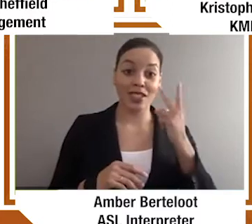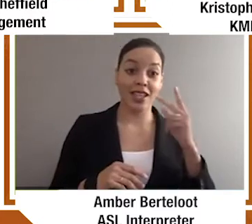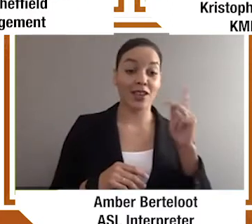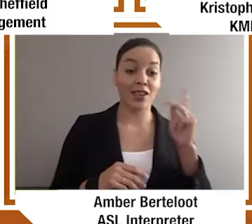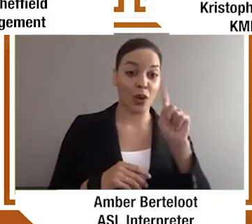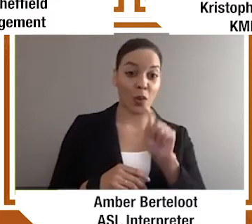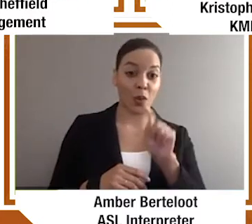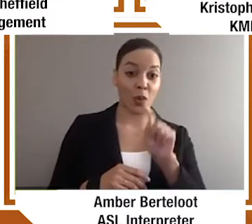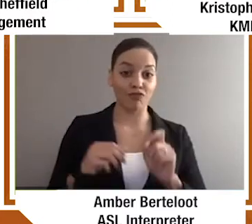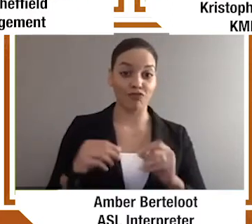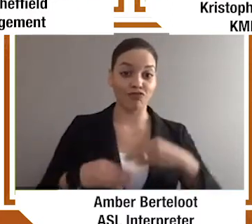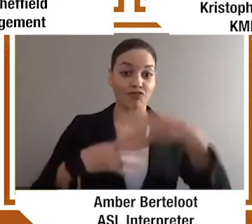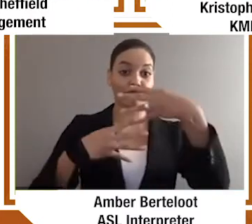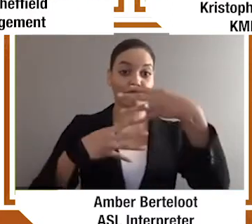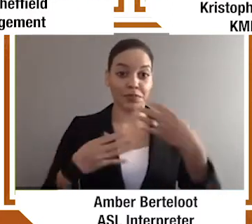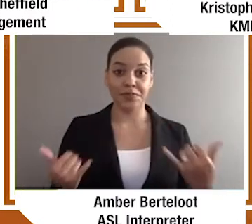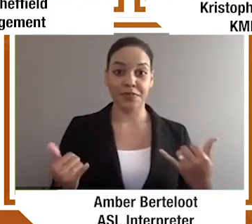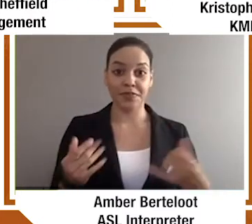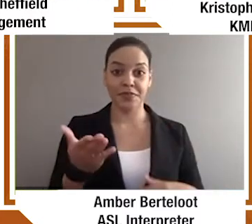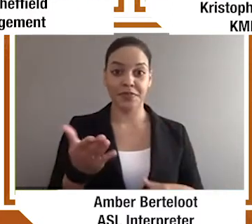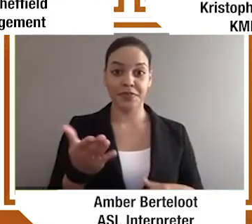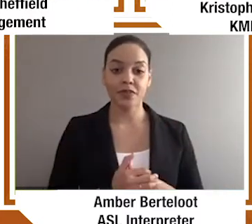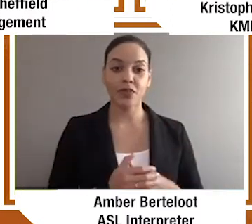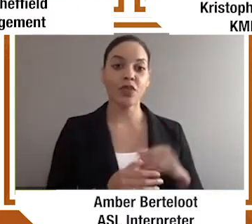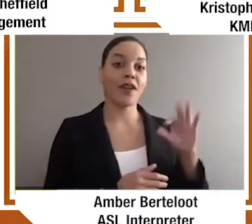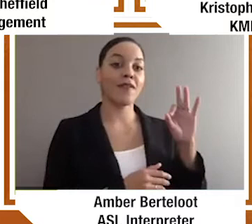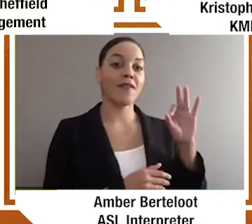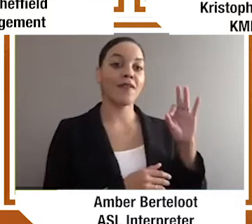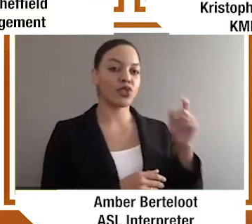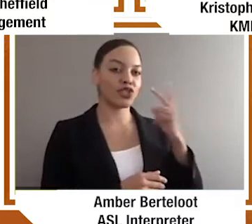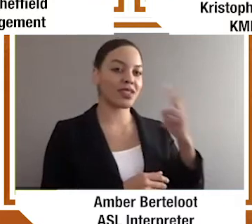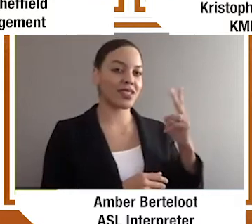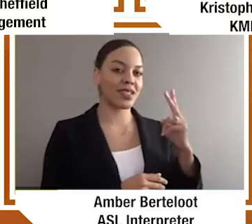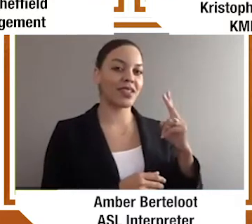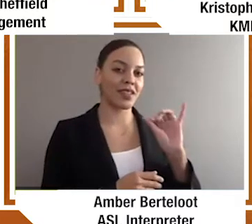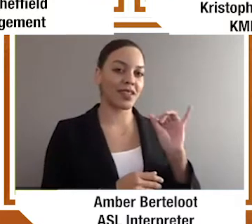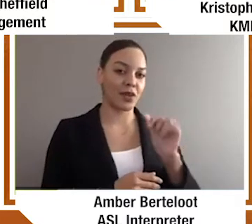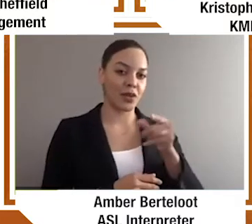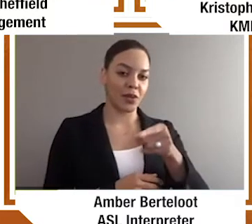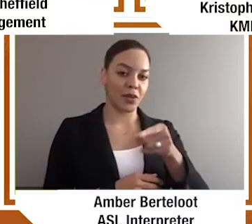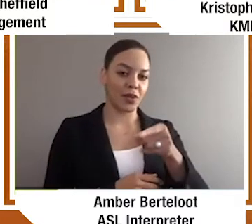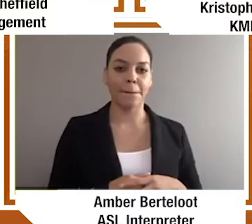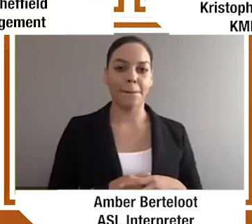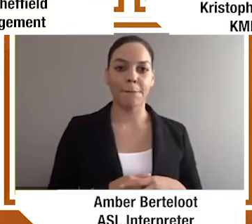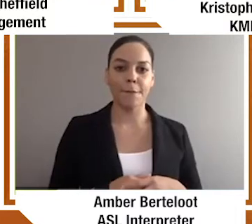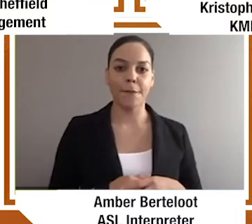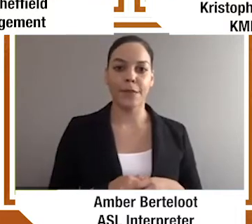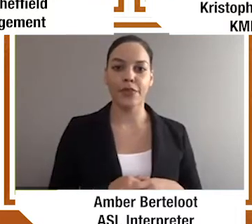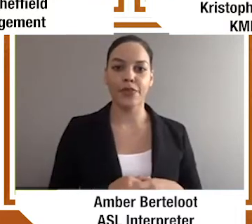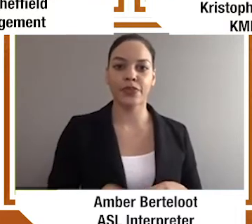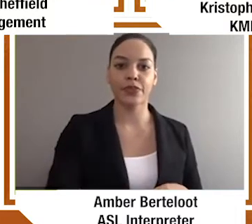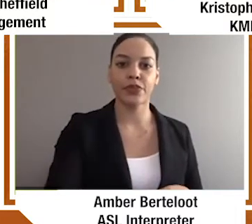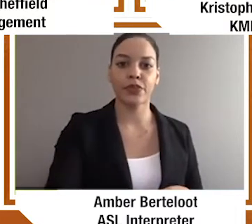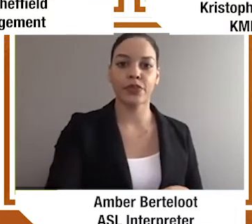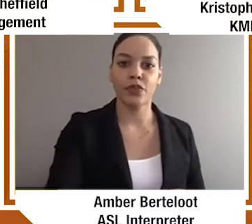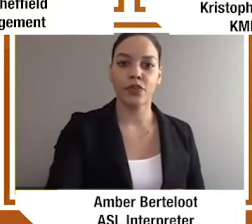soon. And everybody on the Facebook, you should also see those results coming soon as well. Let's get into it. Kristopher